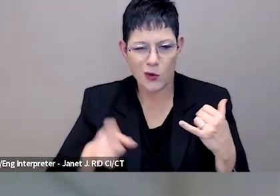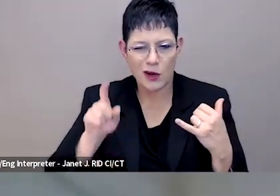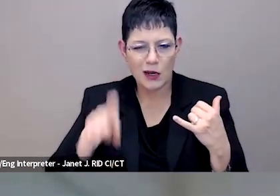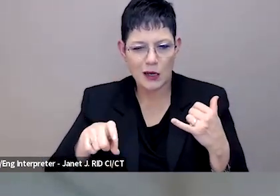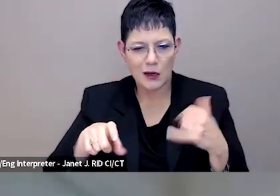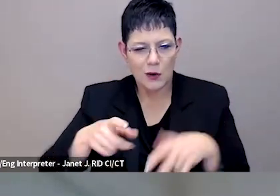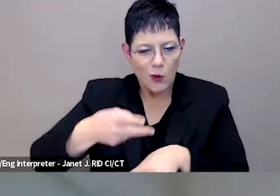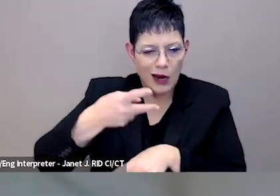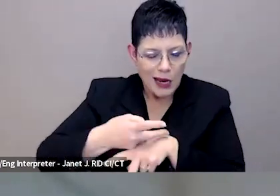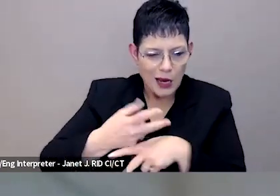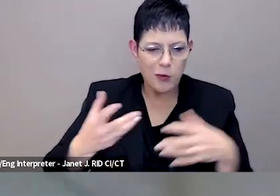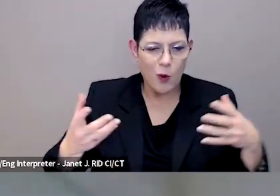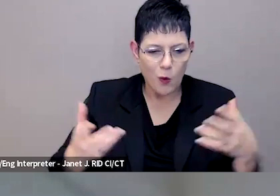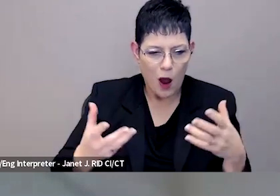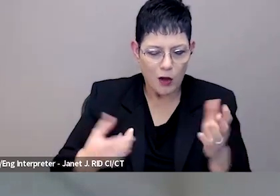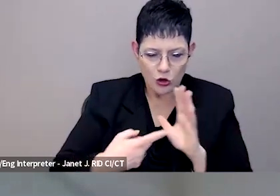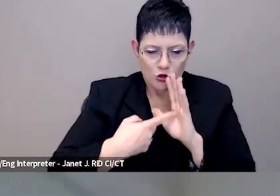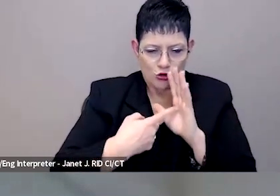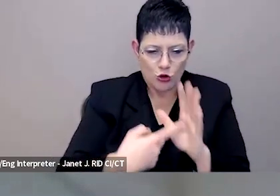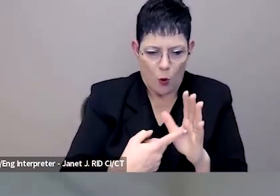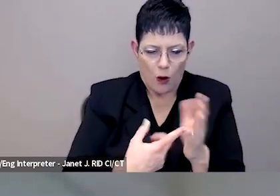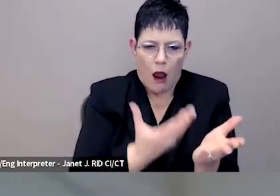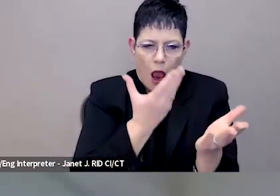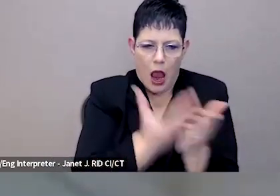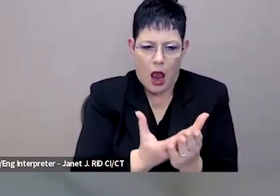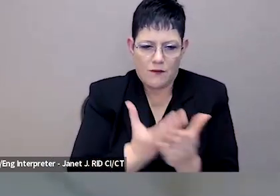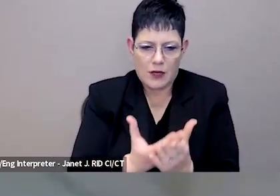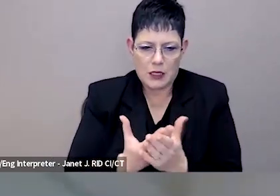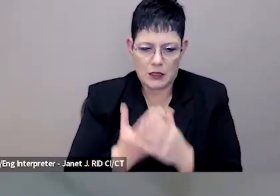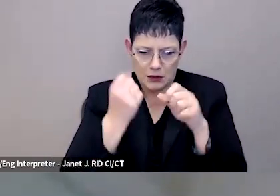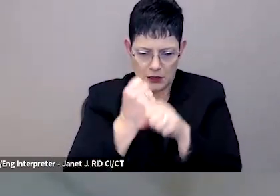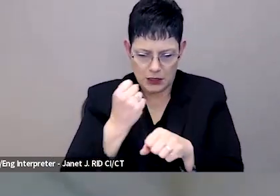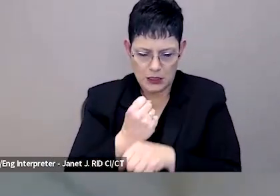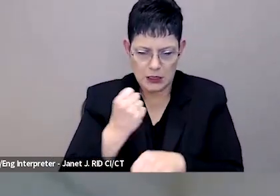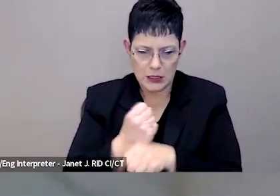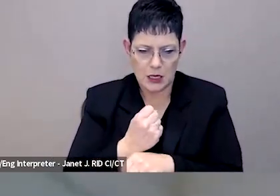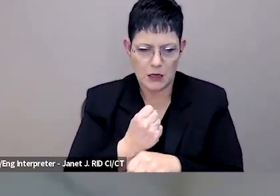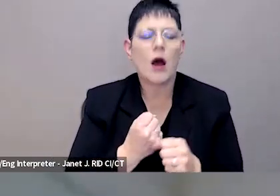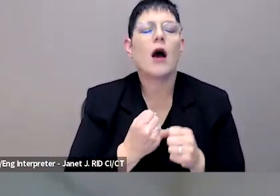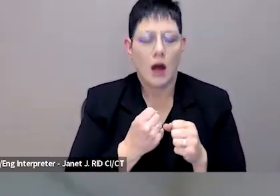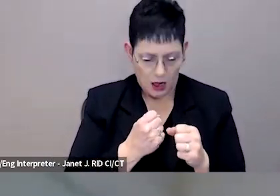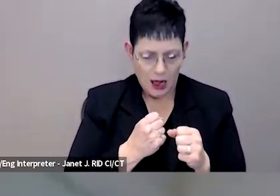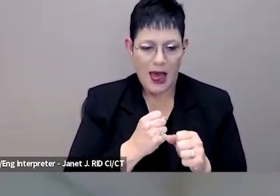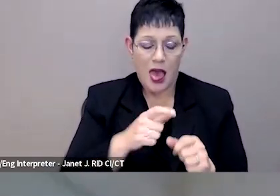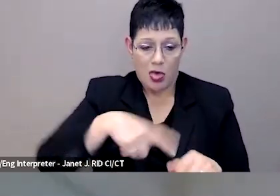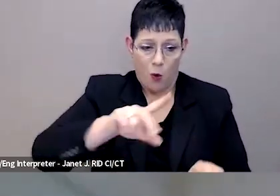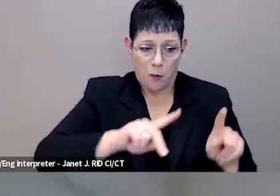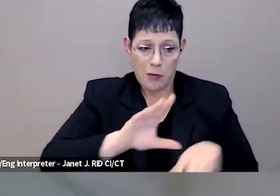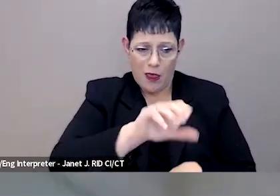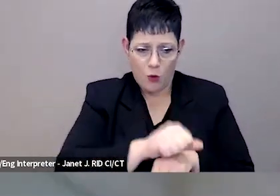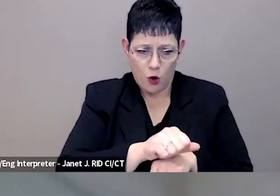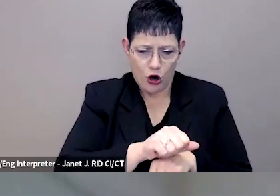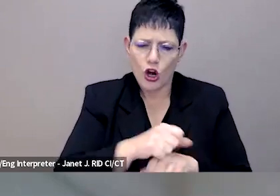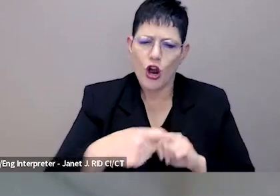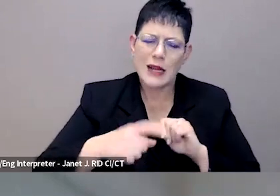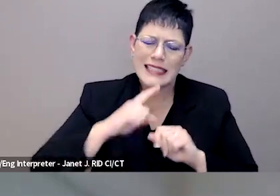keep building the evidence base on the return on investment for these efforts to really be able to